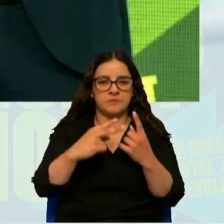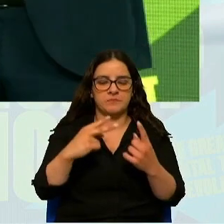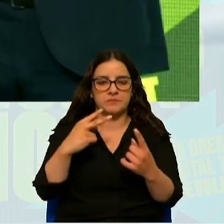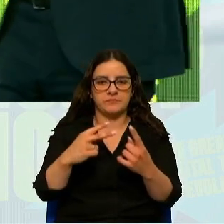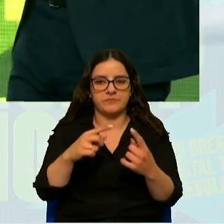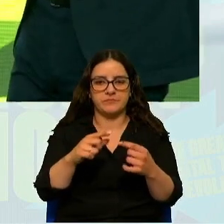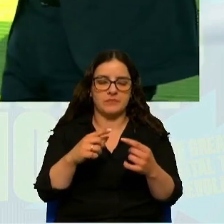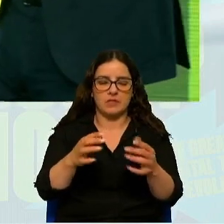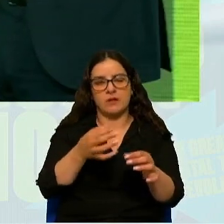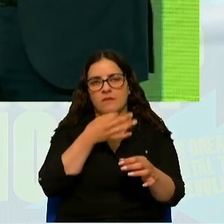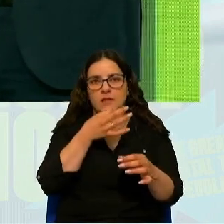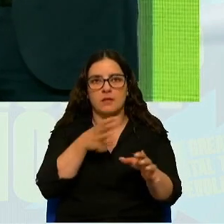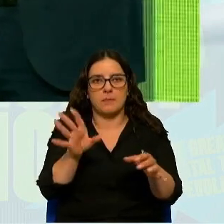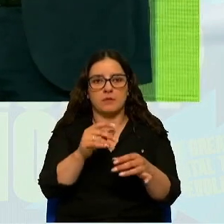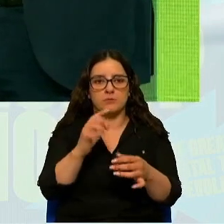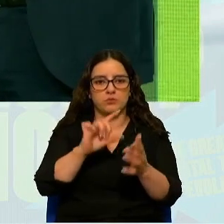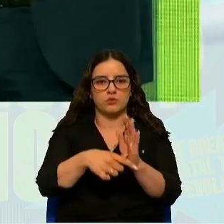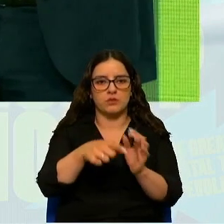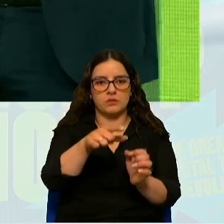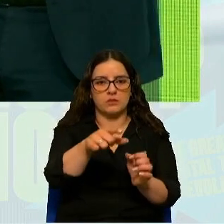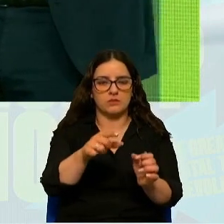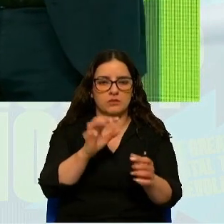secure computation.